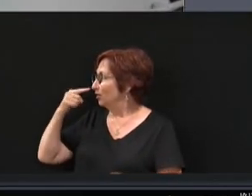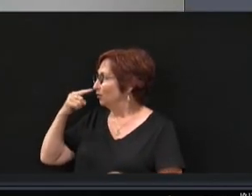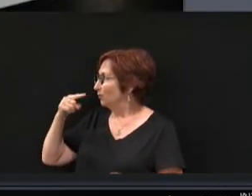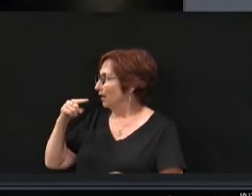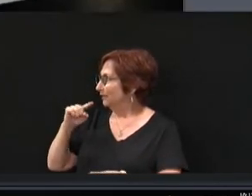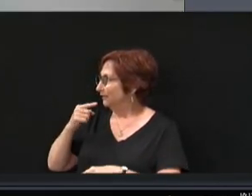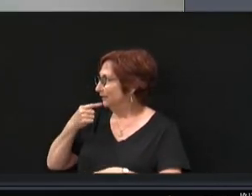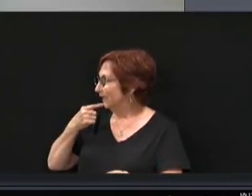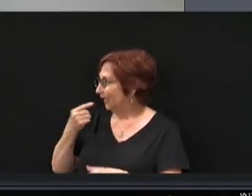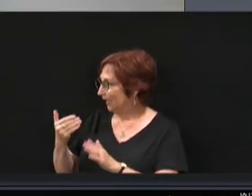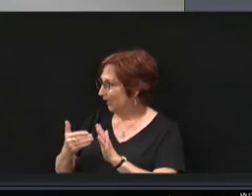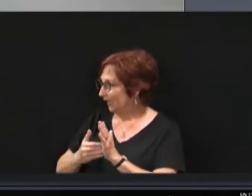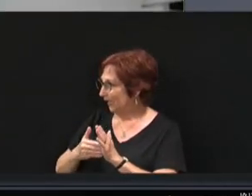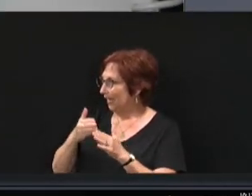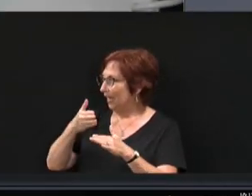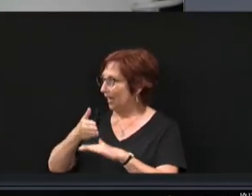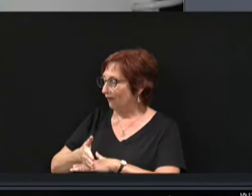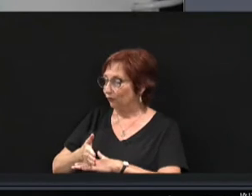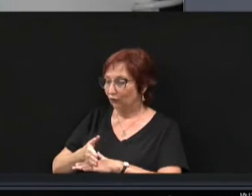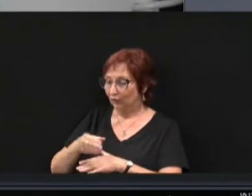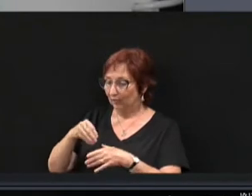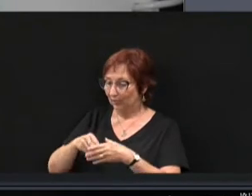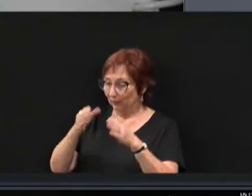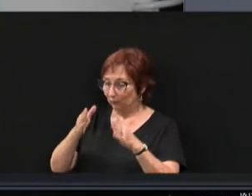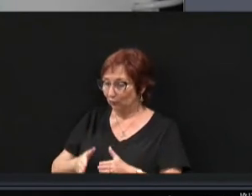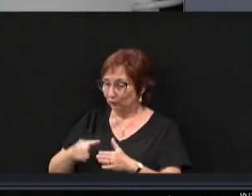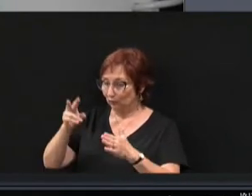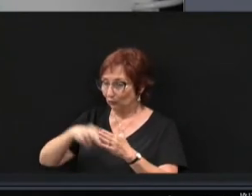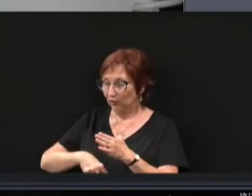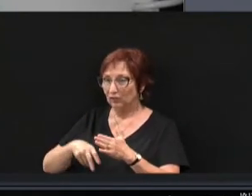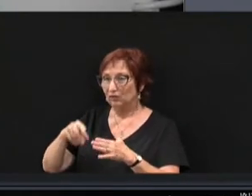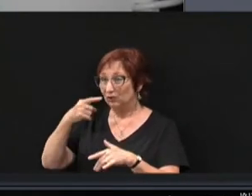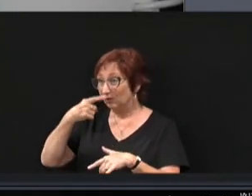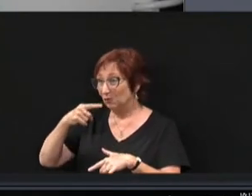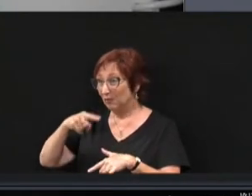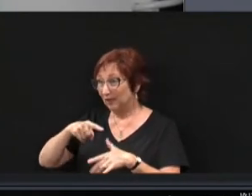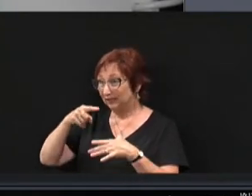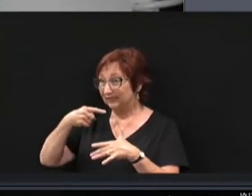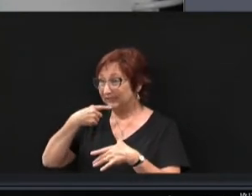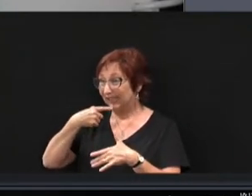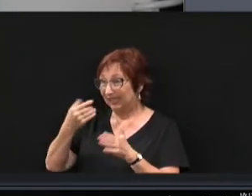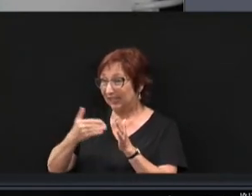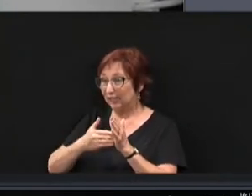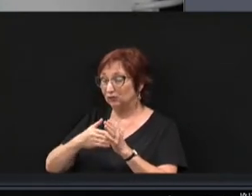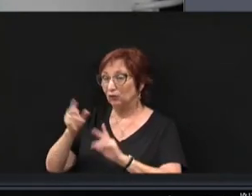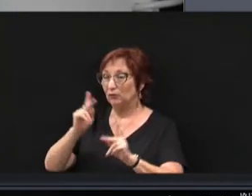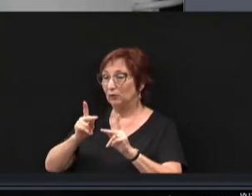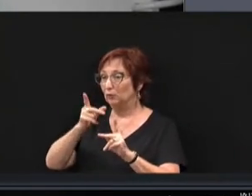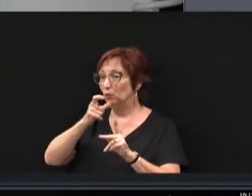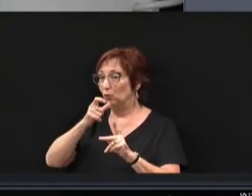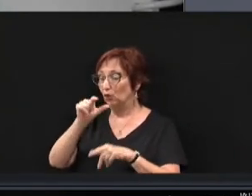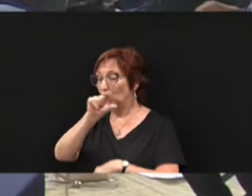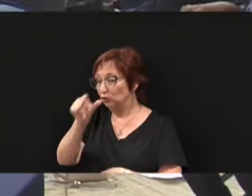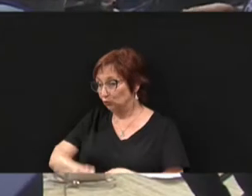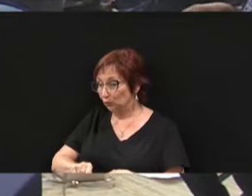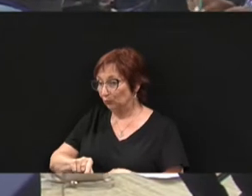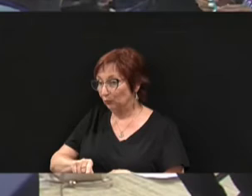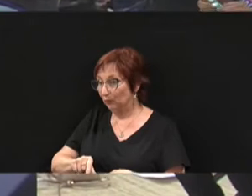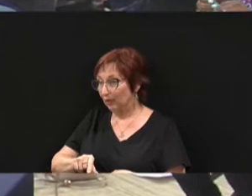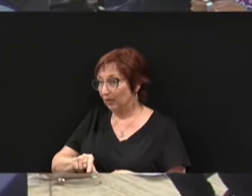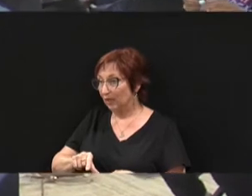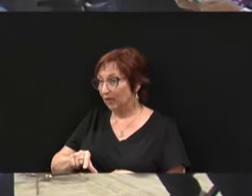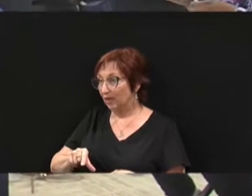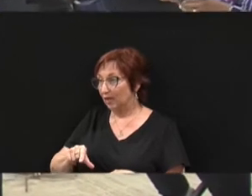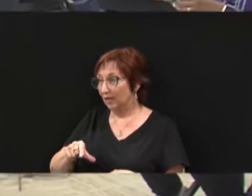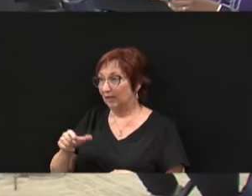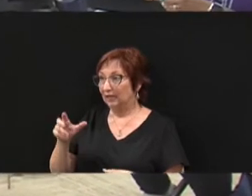after our in-person people read, would you mind repeating so the people at home can hear you? Repeating what they say? That's what